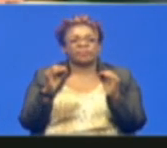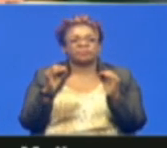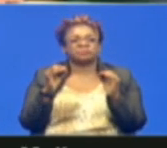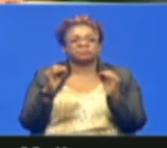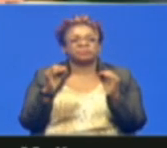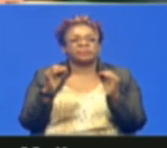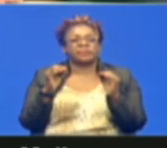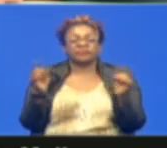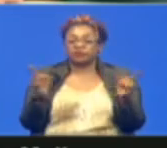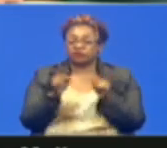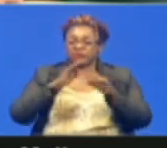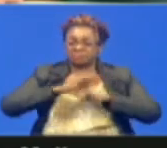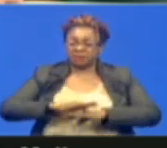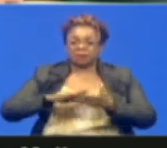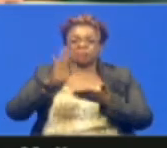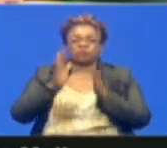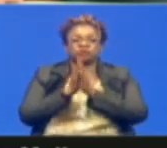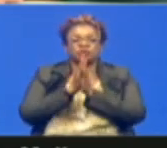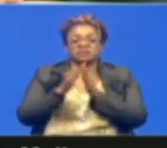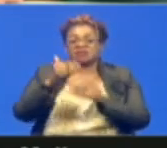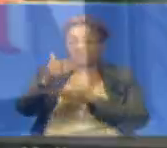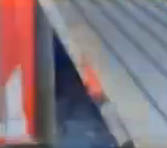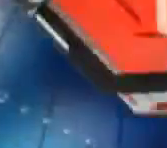We take a short break. We'll be right back with more stories. Stay with us.